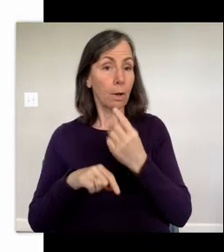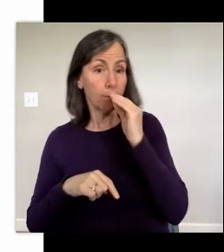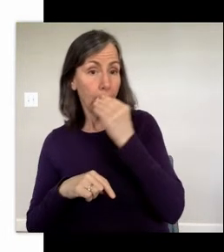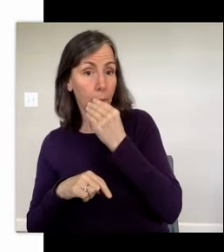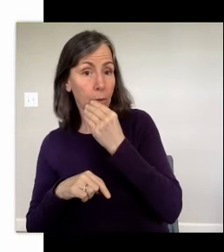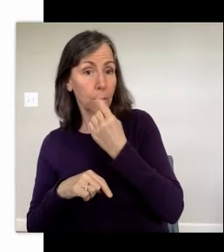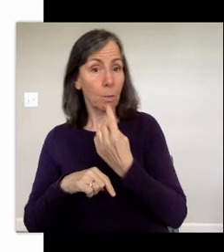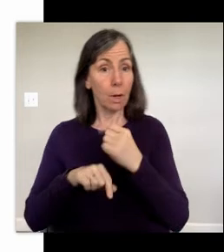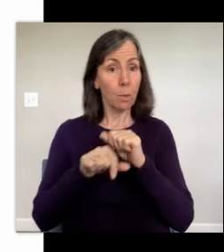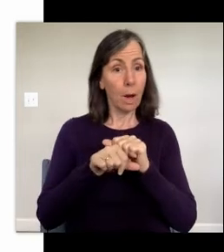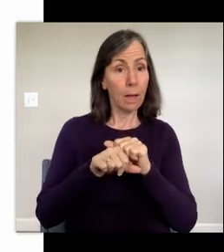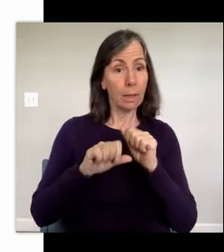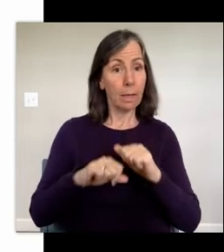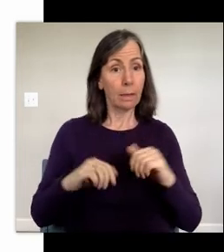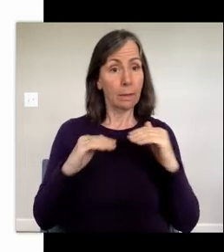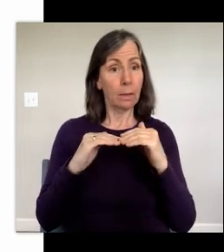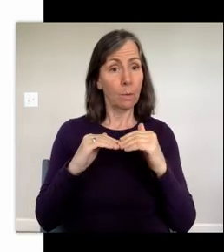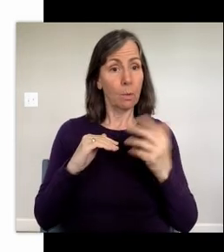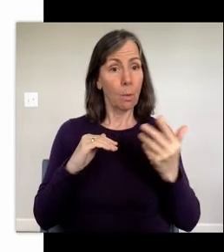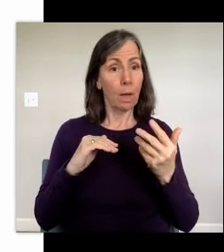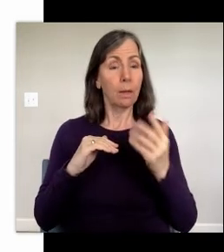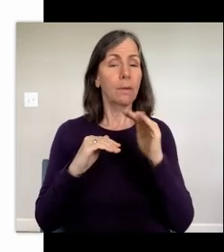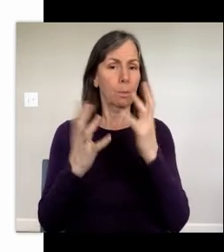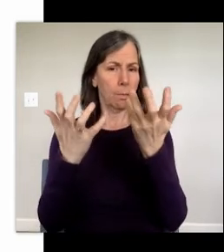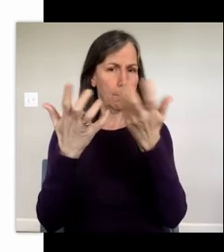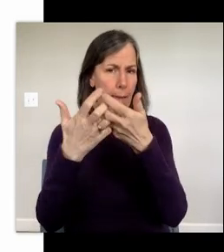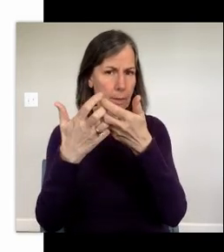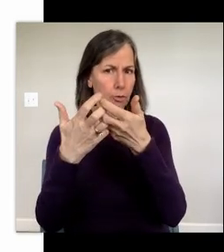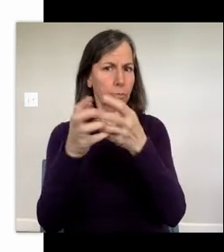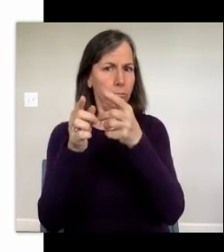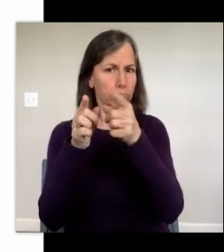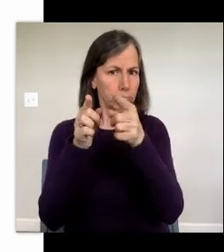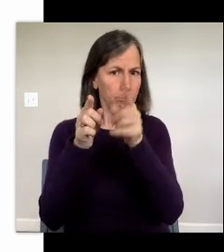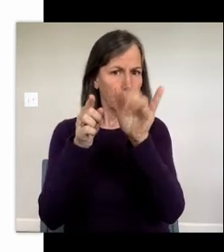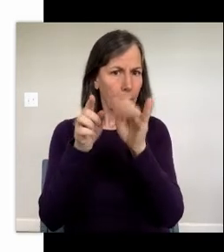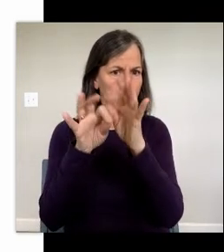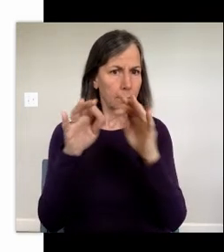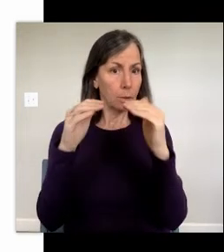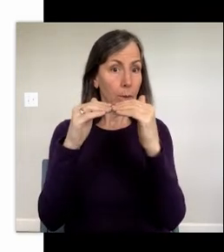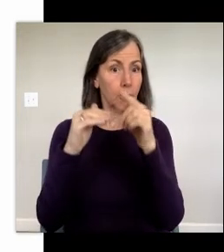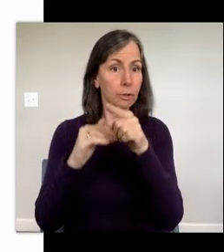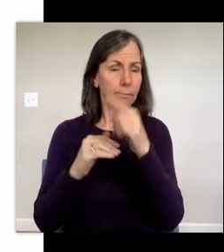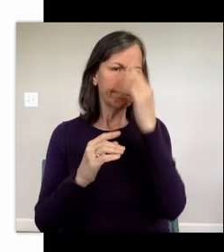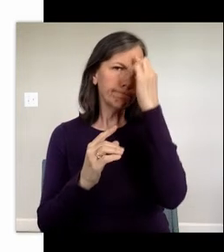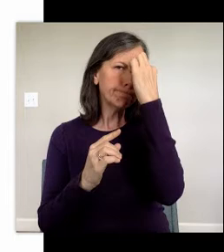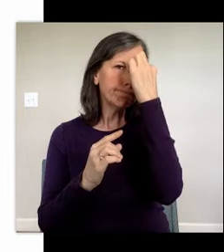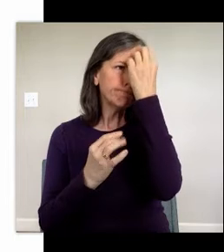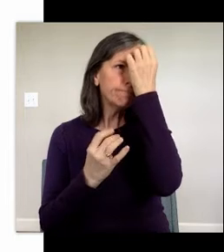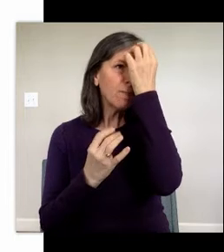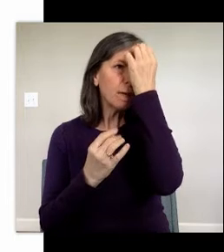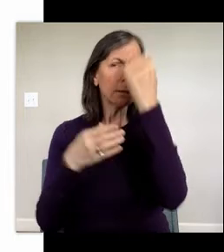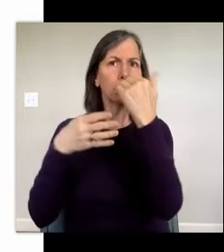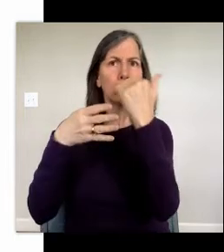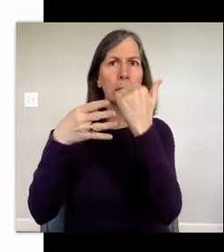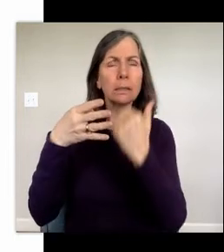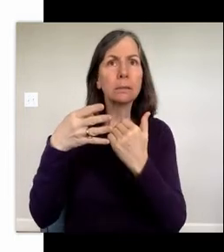and rock could there be that are different? So really brainstorm, maybe make a list